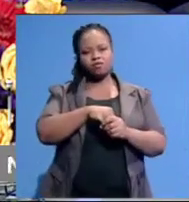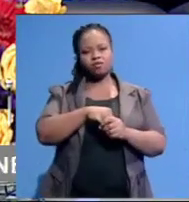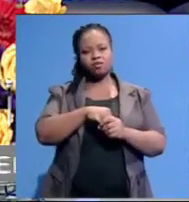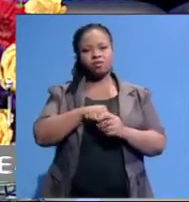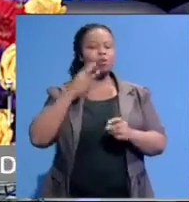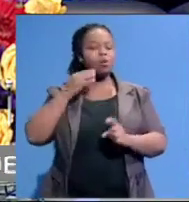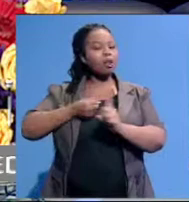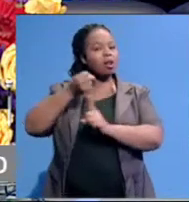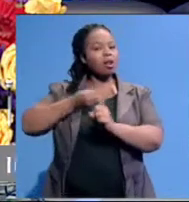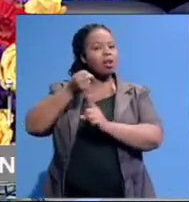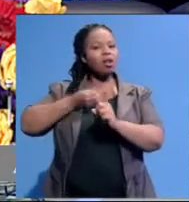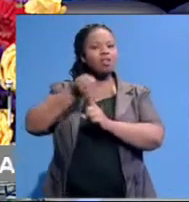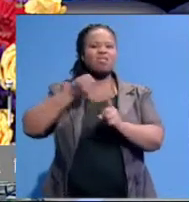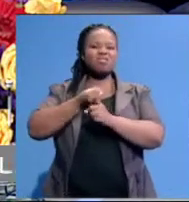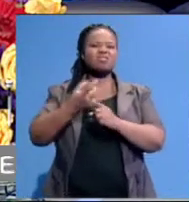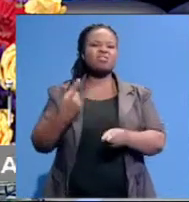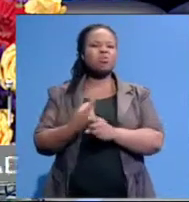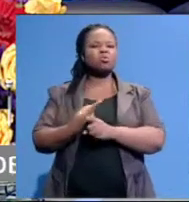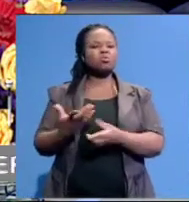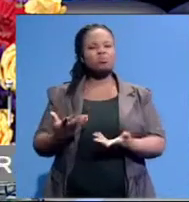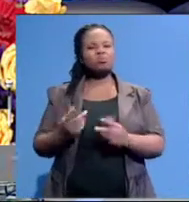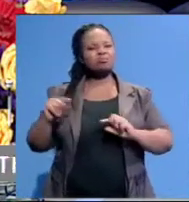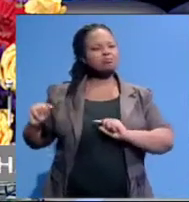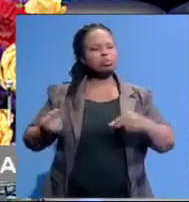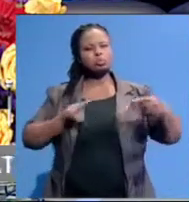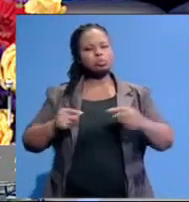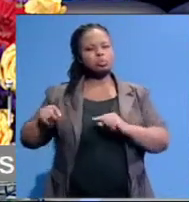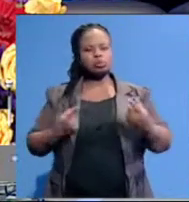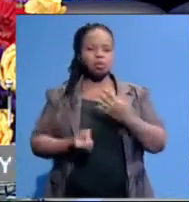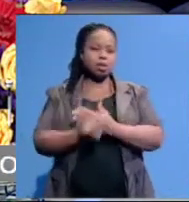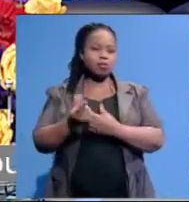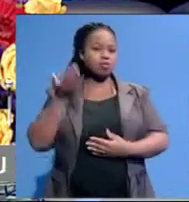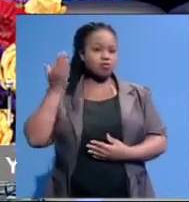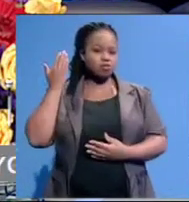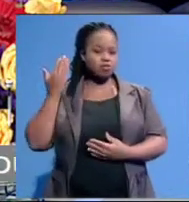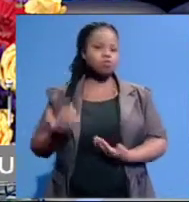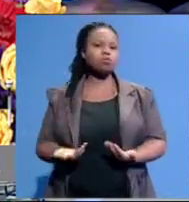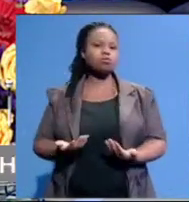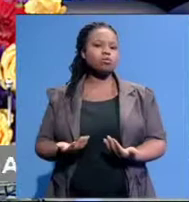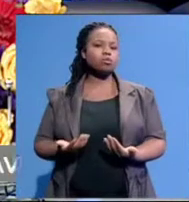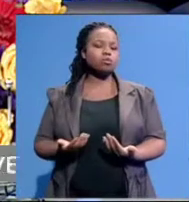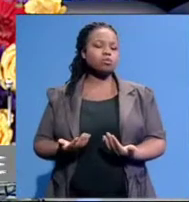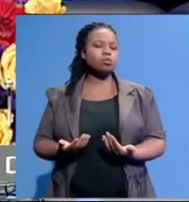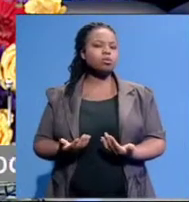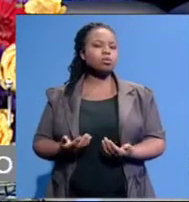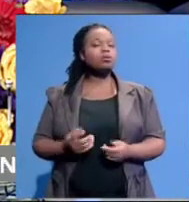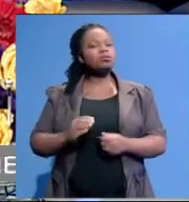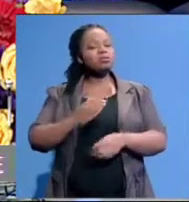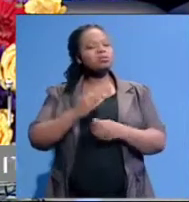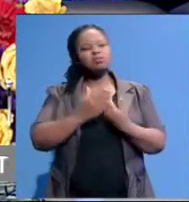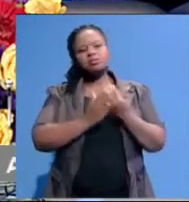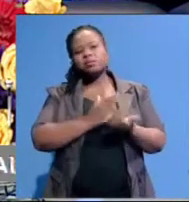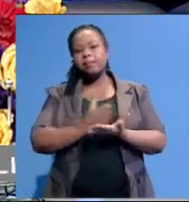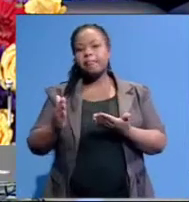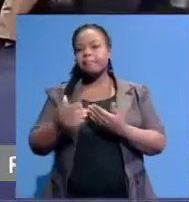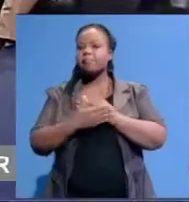campaigns and through sabotage, through withdrawing trade relations and so on. Because mainly some of these countries were supporting and